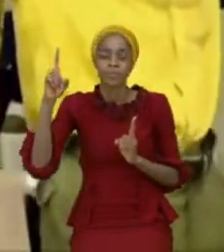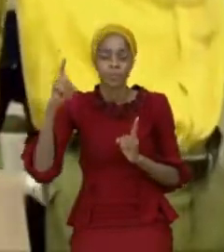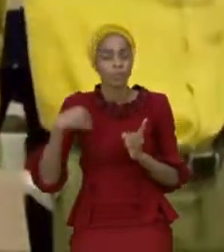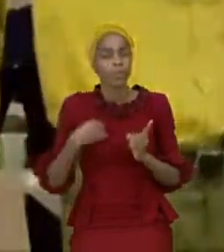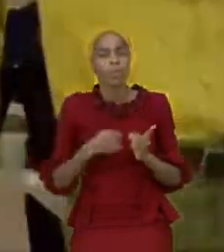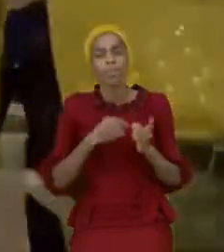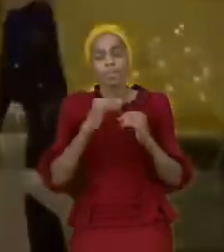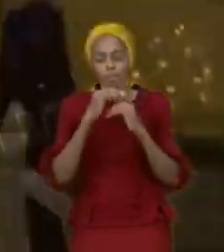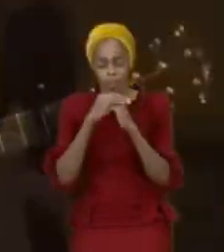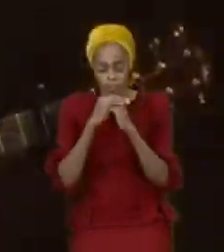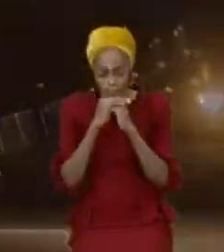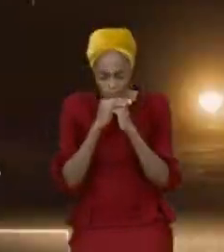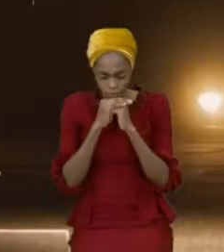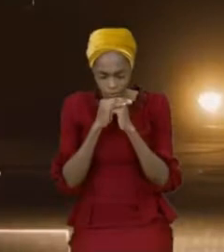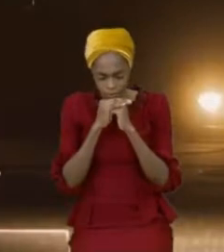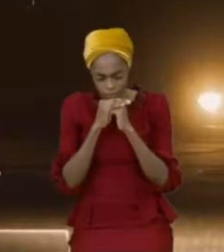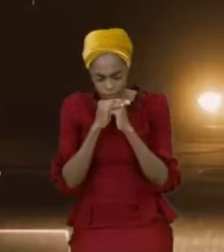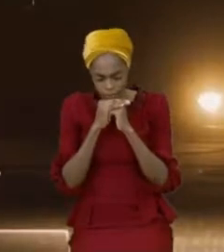we adore.